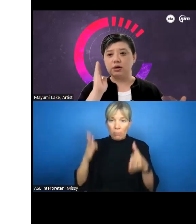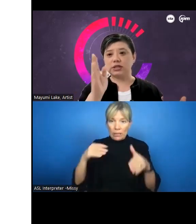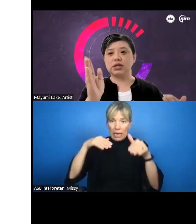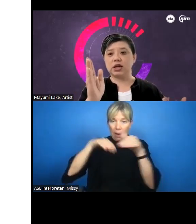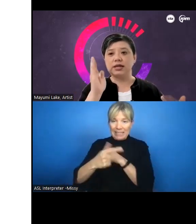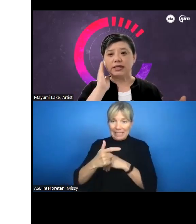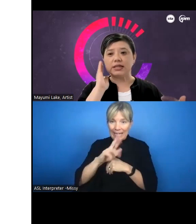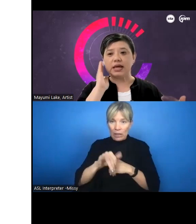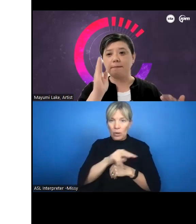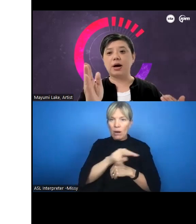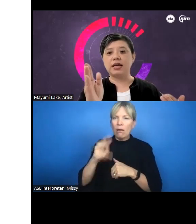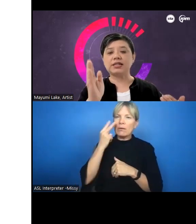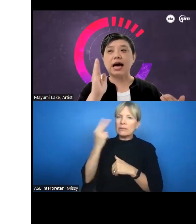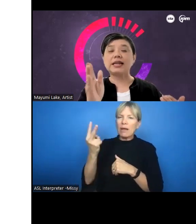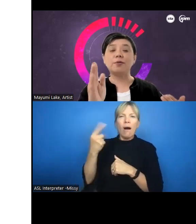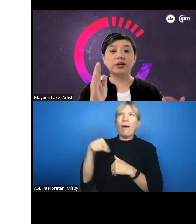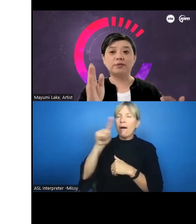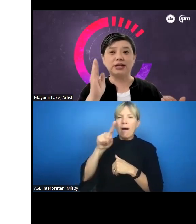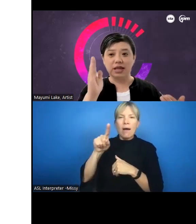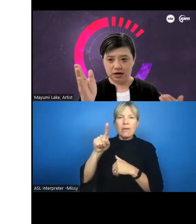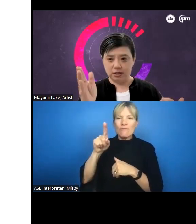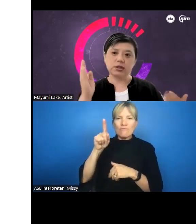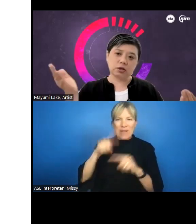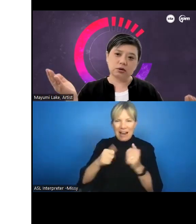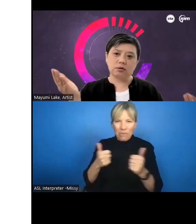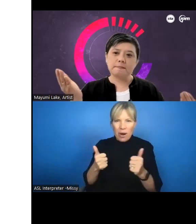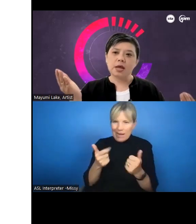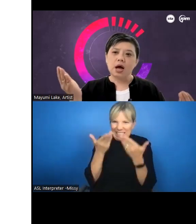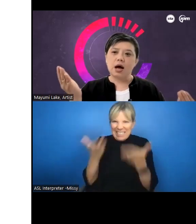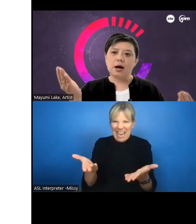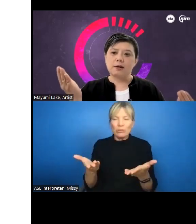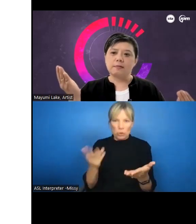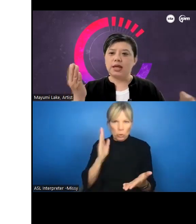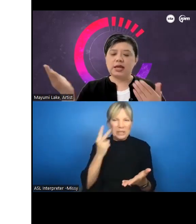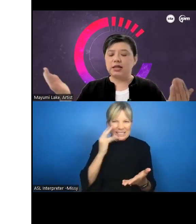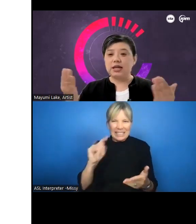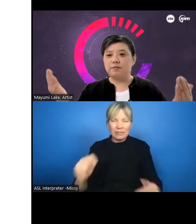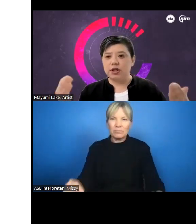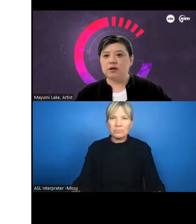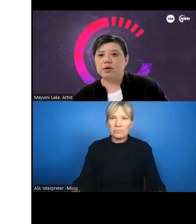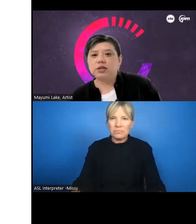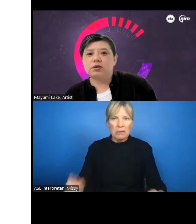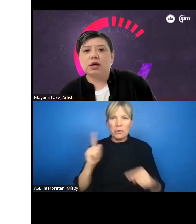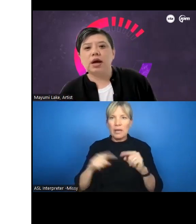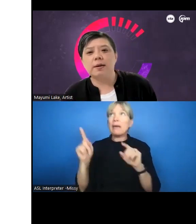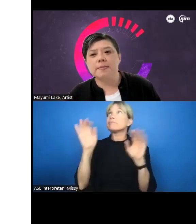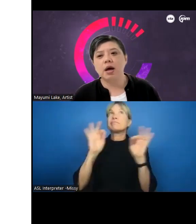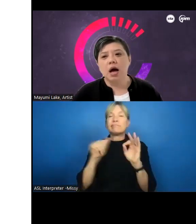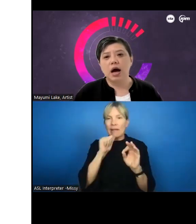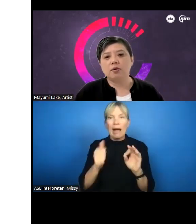gallery, they will see it. It's unavoidably there. So they can't really avoid it, right? So